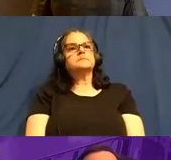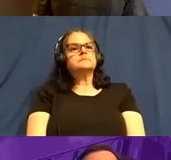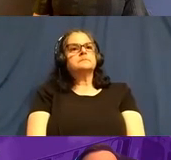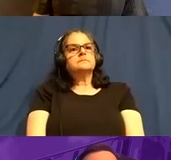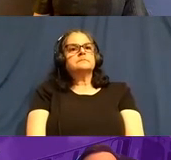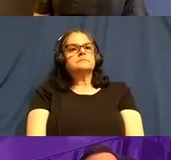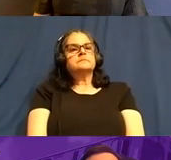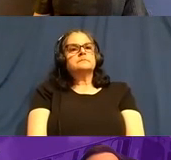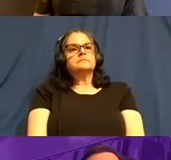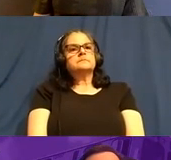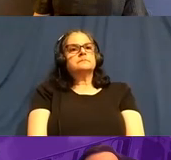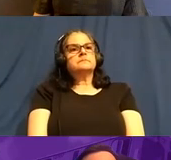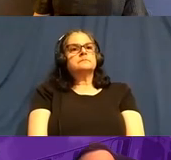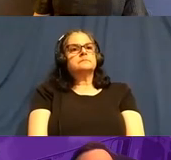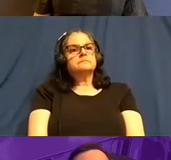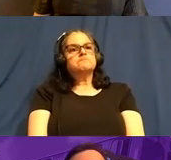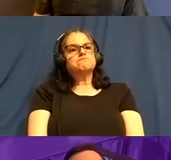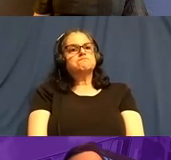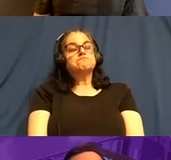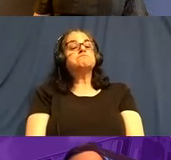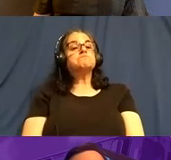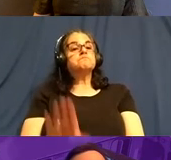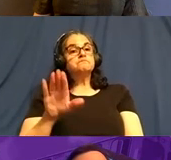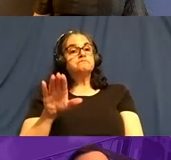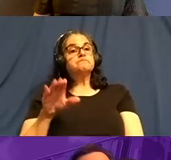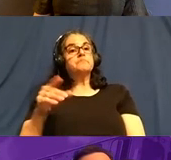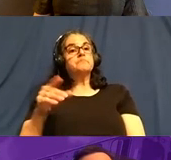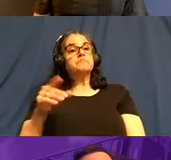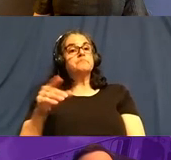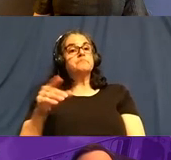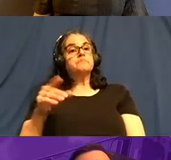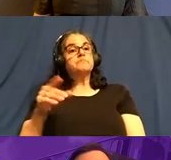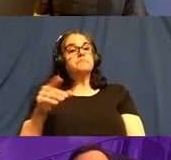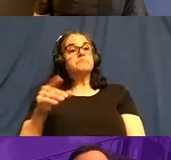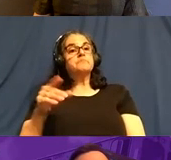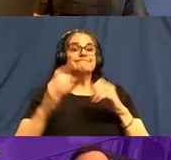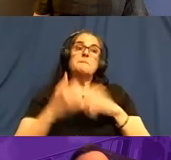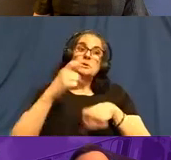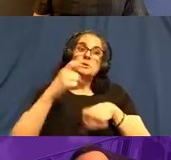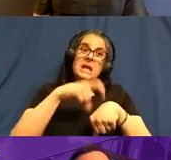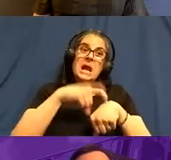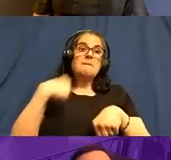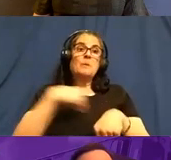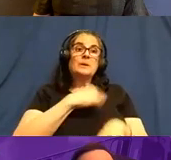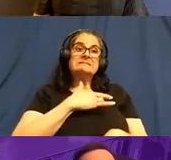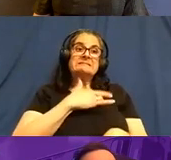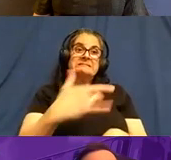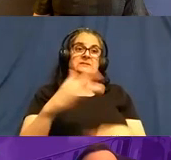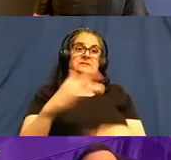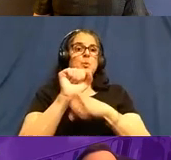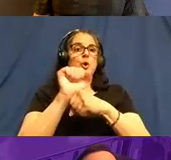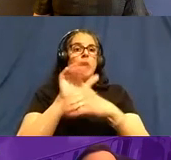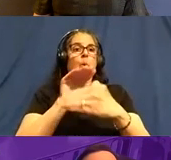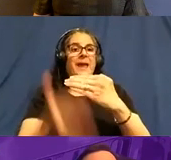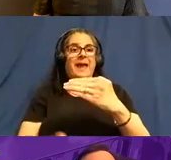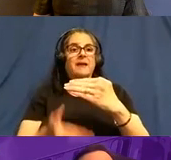So again, normally when we do this type of construction, we have to do it on weekends. For this complicated work at Thorndale, it would have